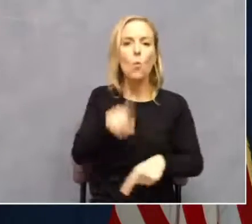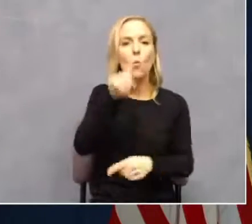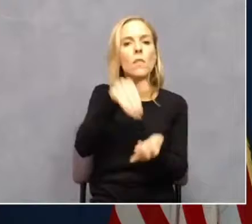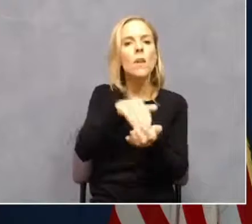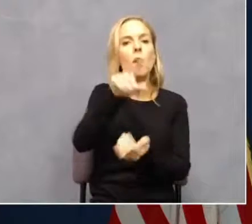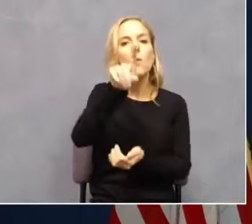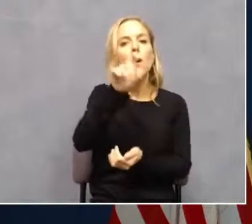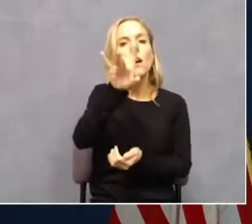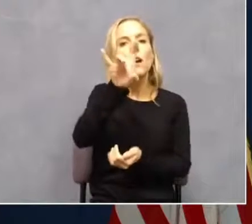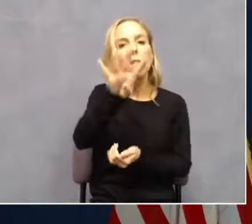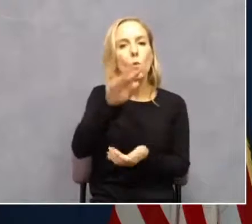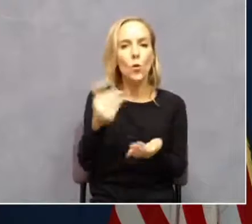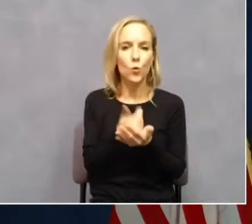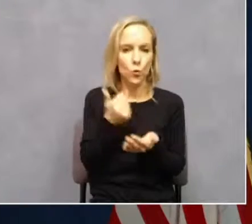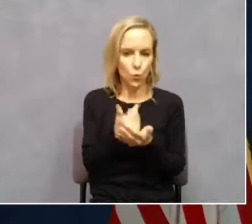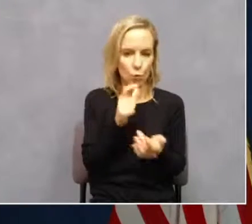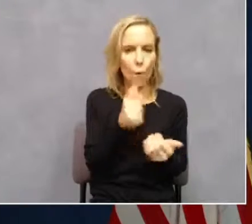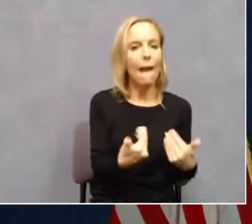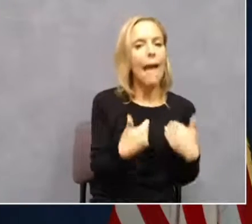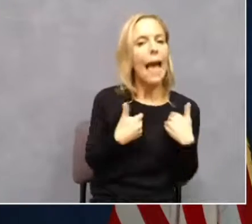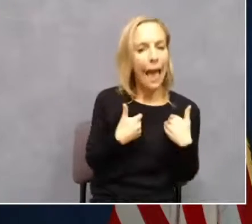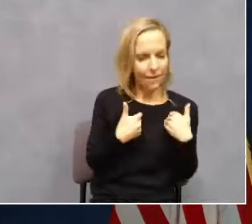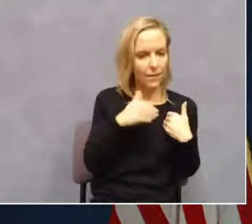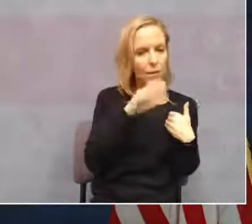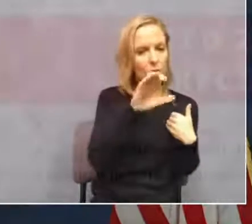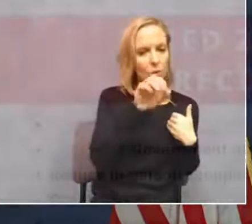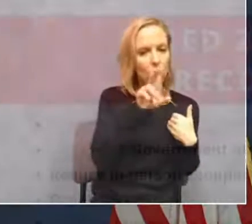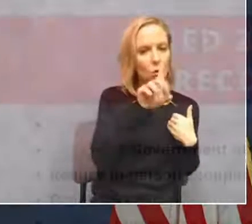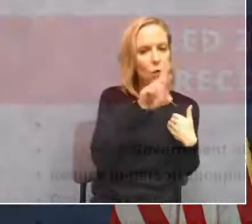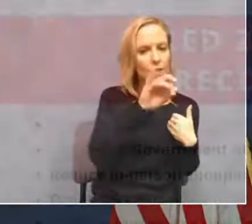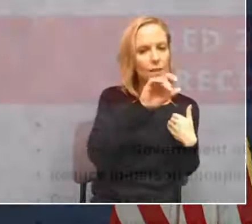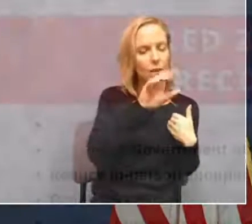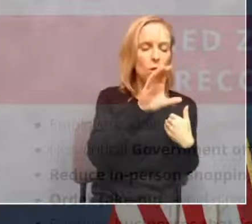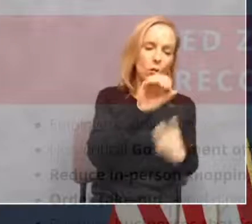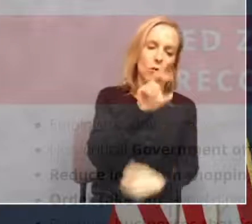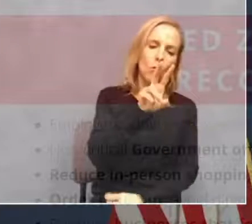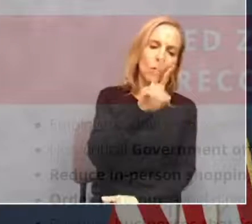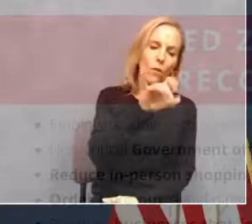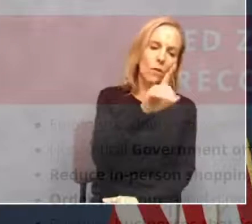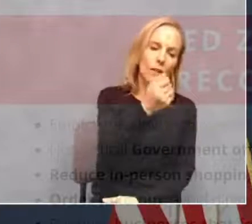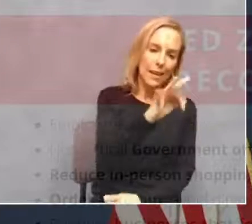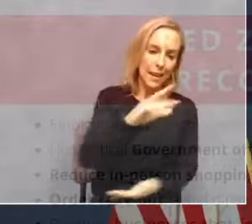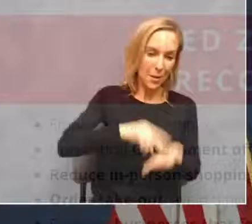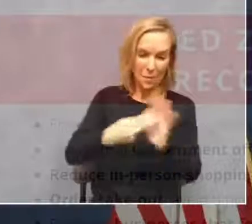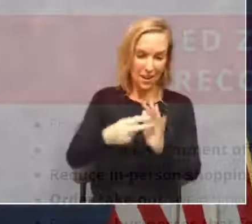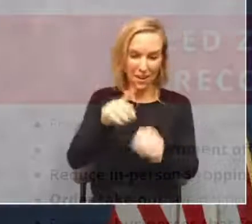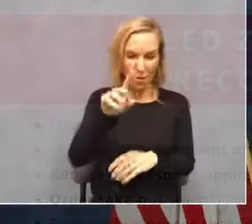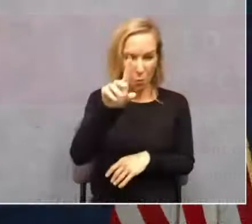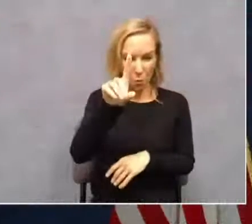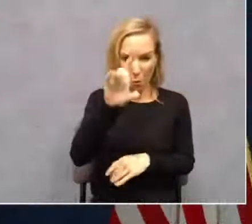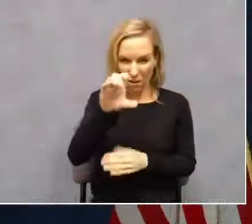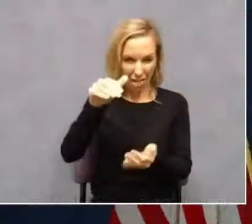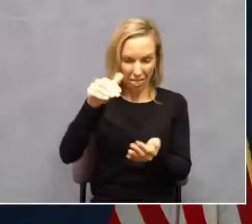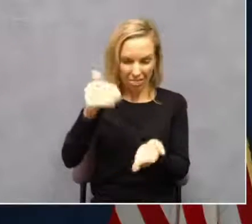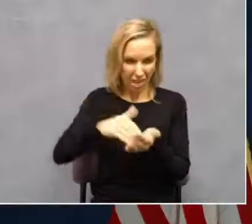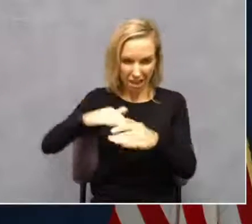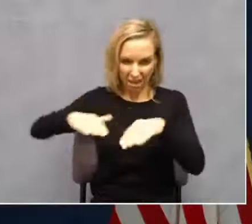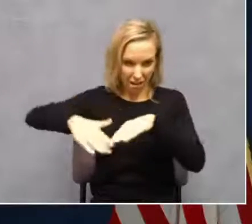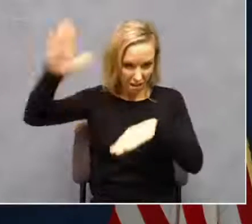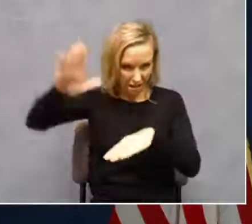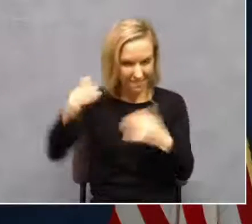1,864 new cases of COVID-19. We've now not just surpassed 100,000 cases, we're at